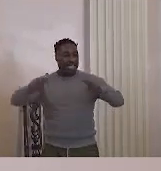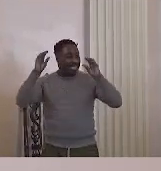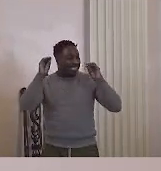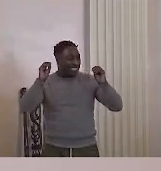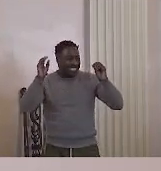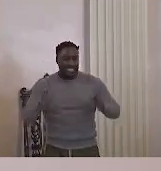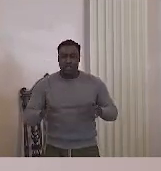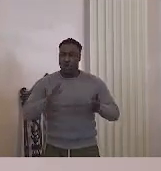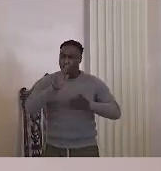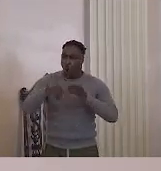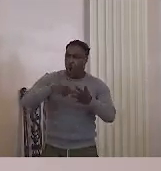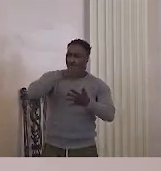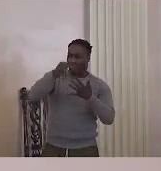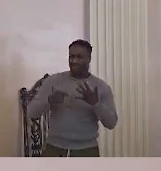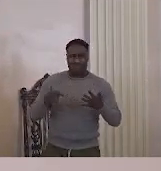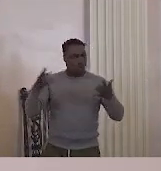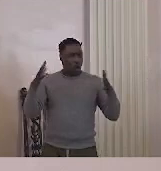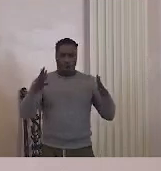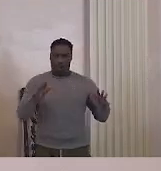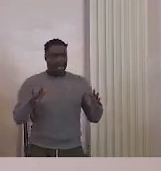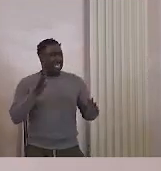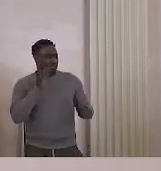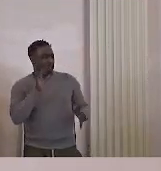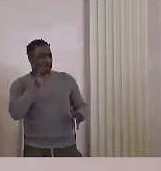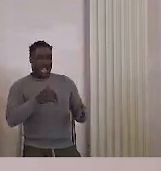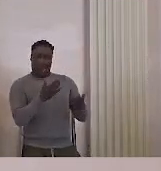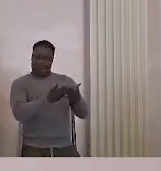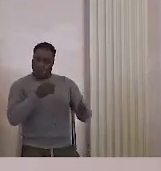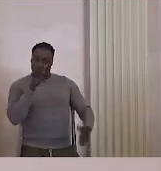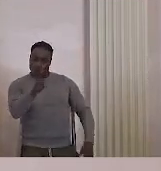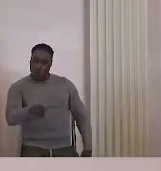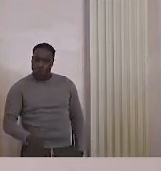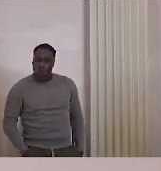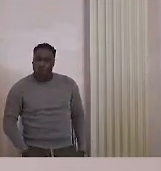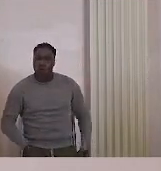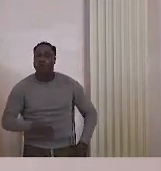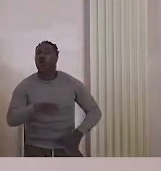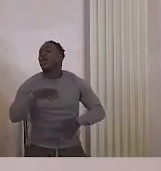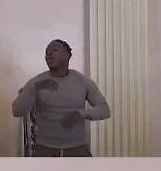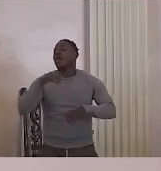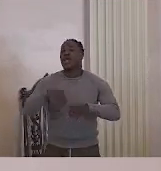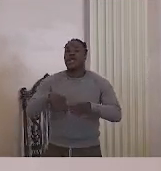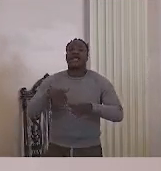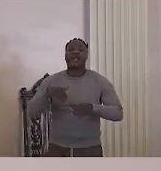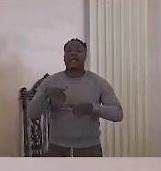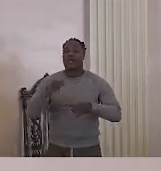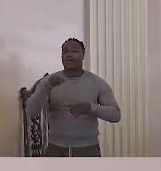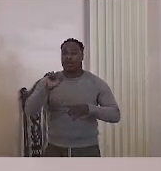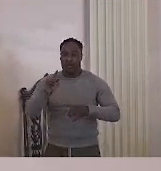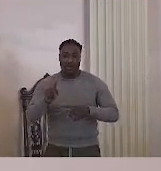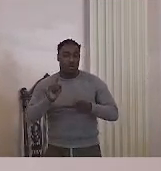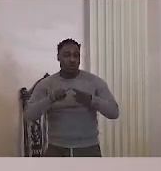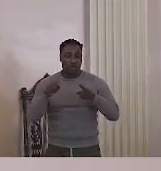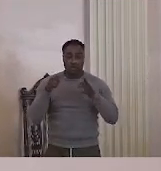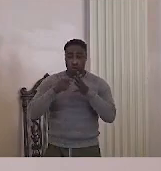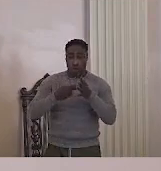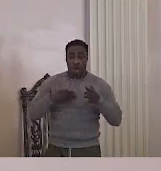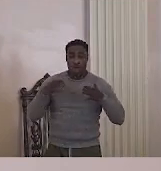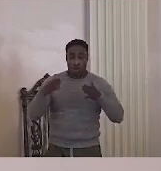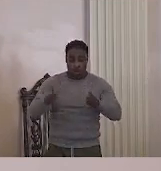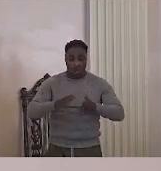teacher. They have winged on ahead of us in the ink-black sky to show us the